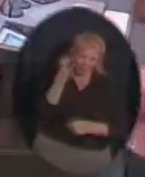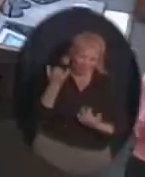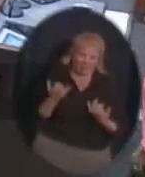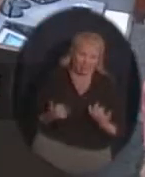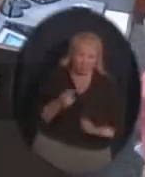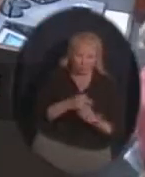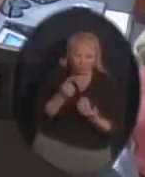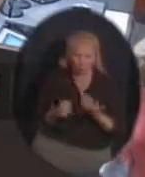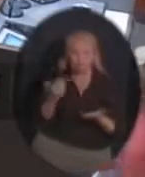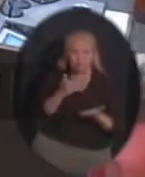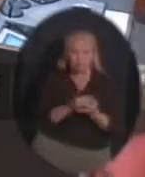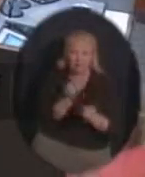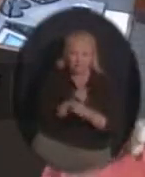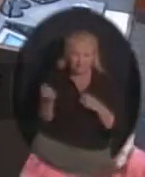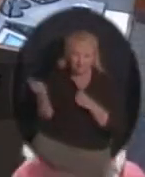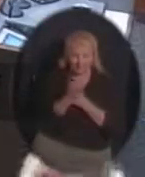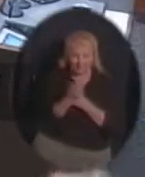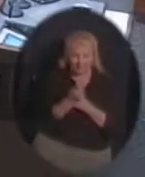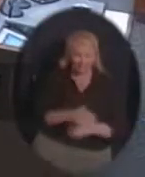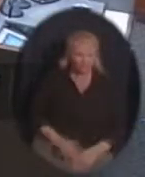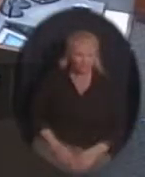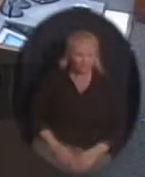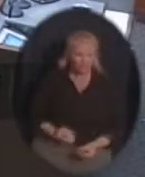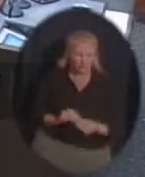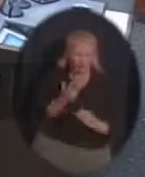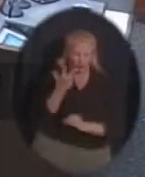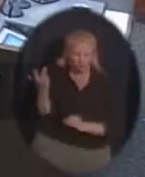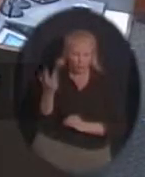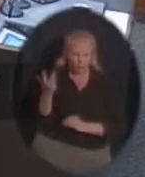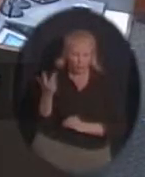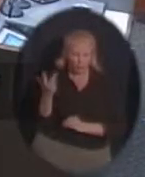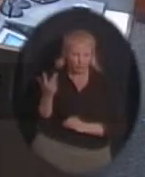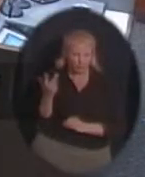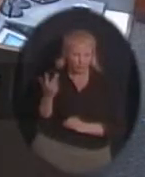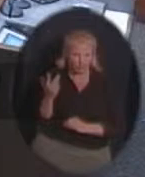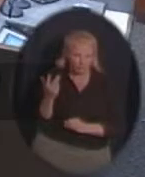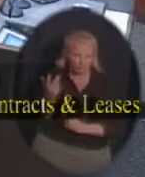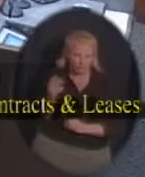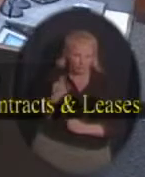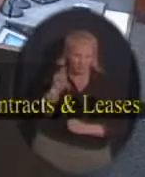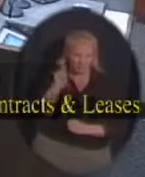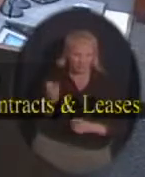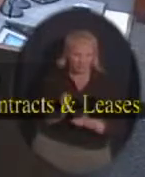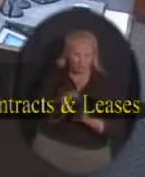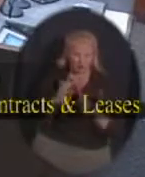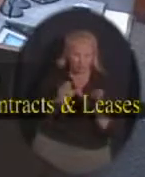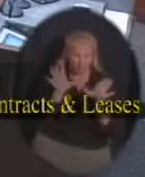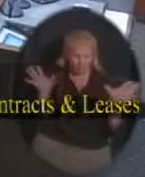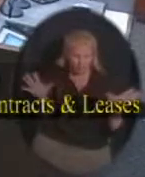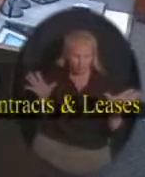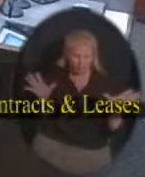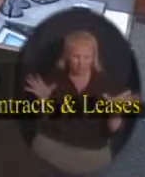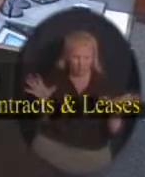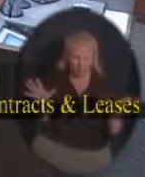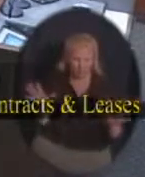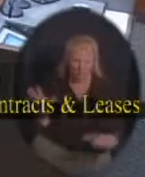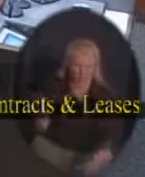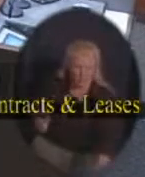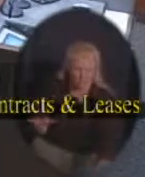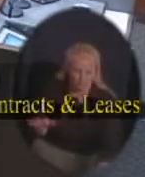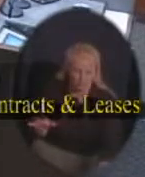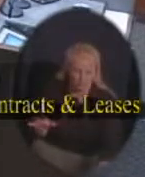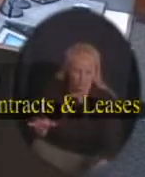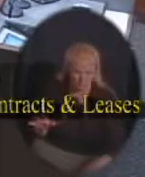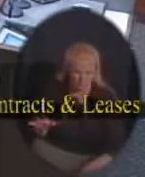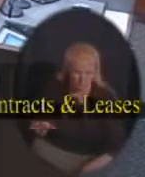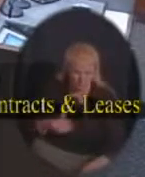you. Number 3 was pulled for further clarification for computer tables, task chairs. Any